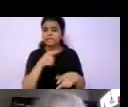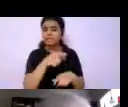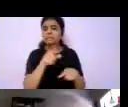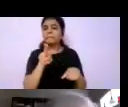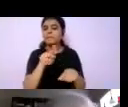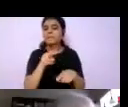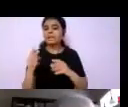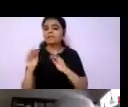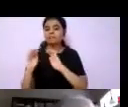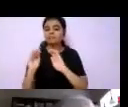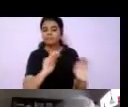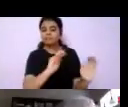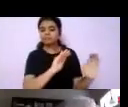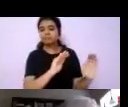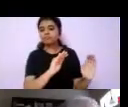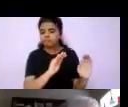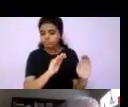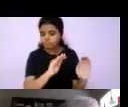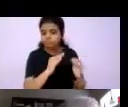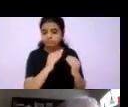problem.